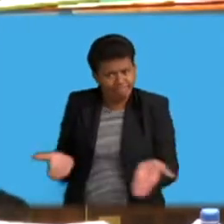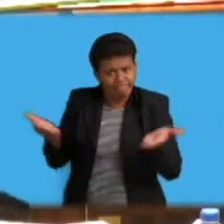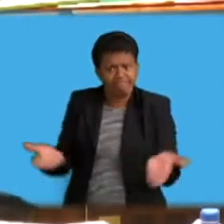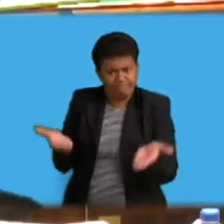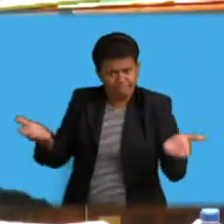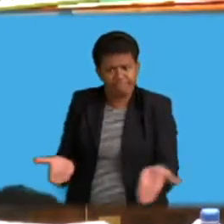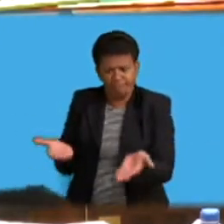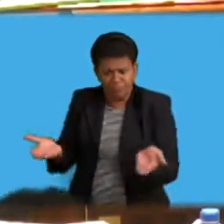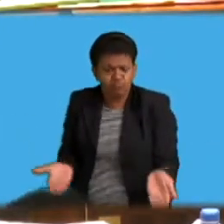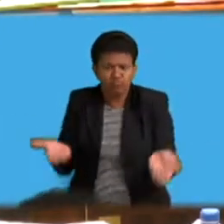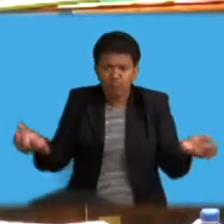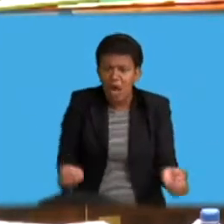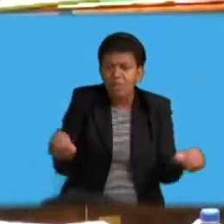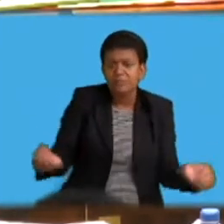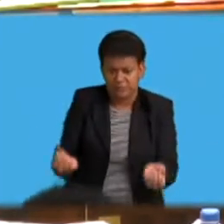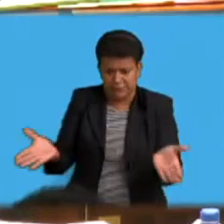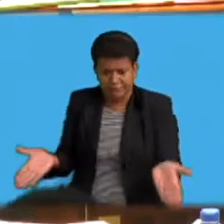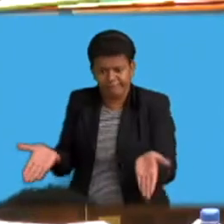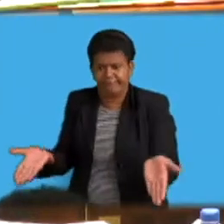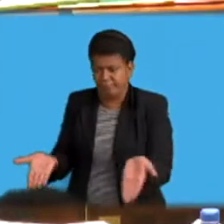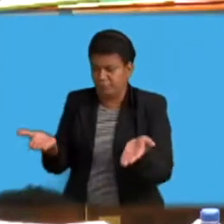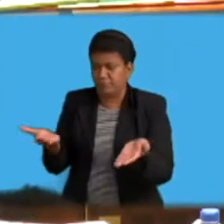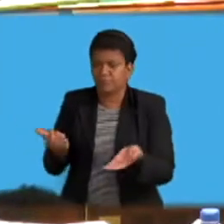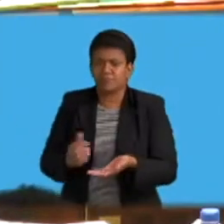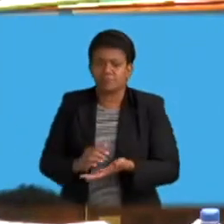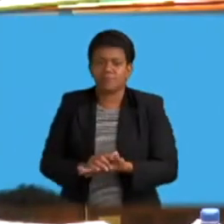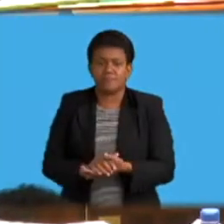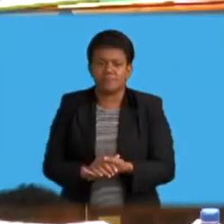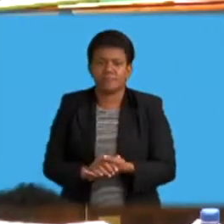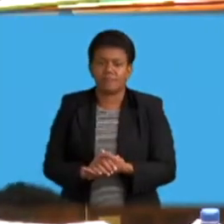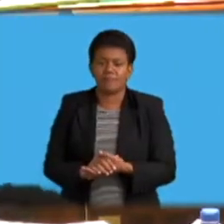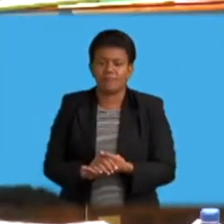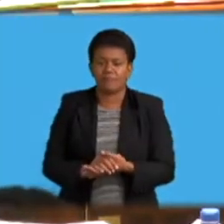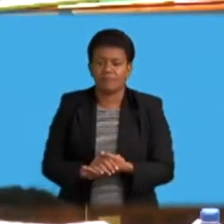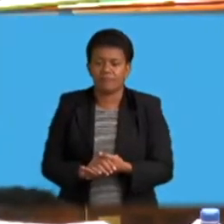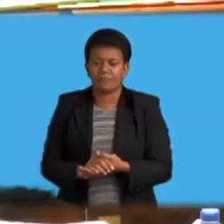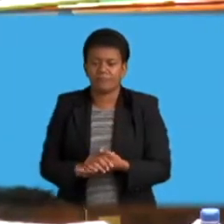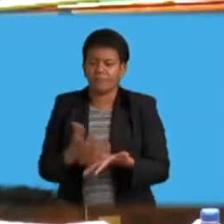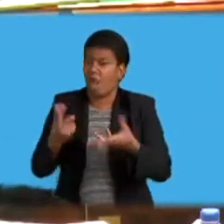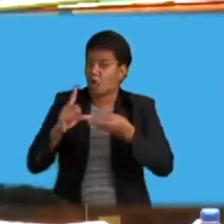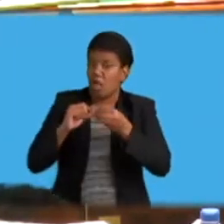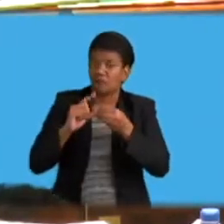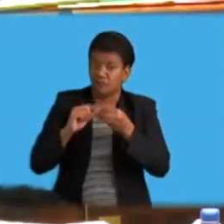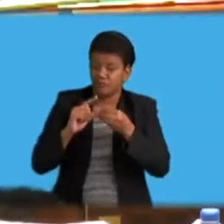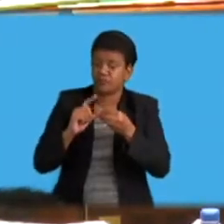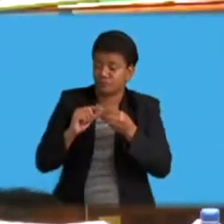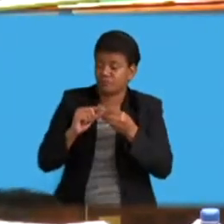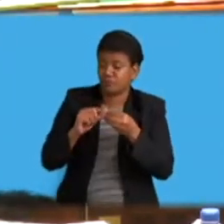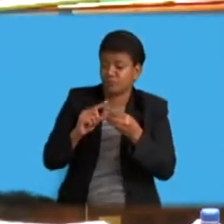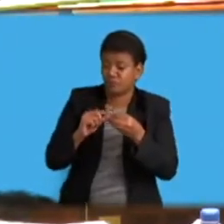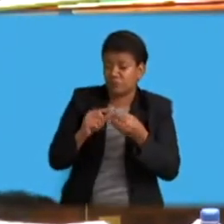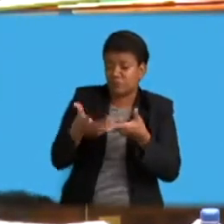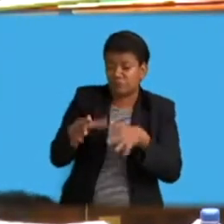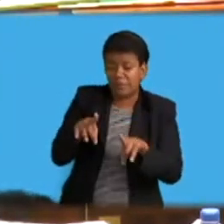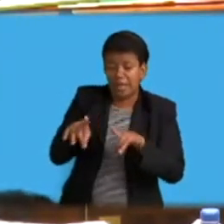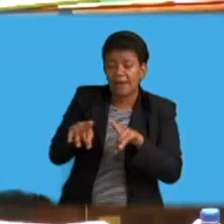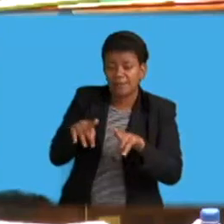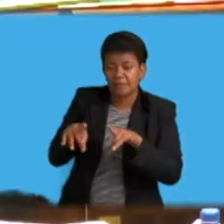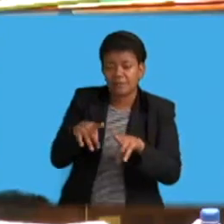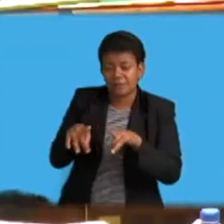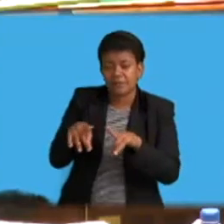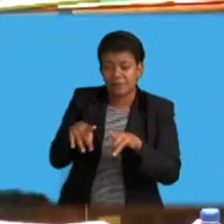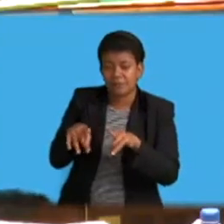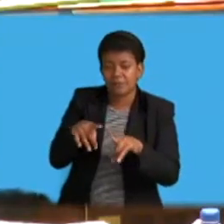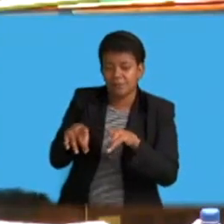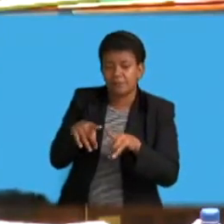Finally, Honorable Deputy Speaker, extracurricular activities, we agree, are not a realm of